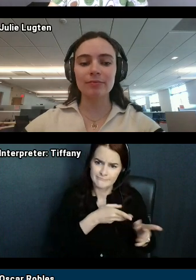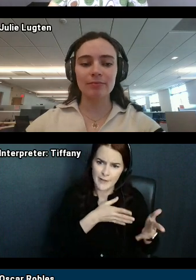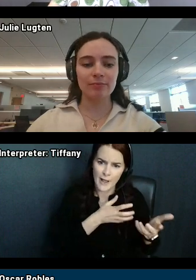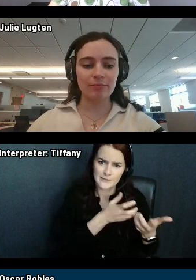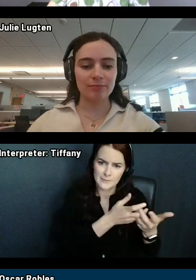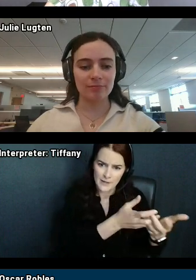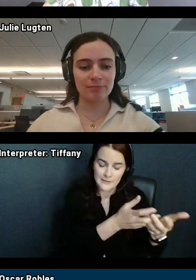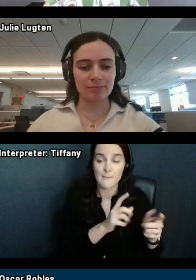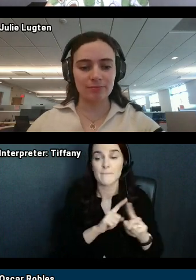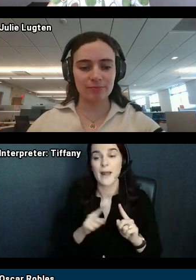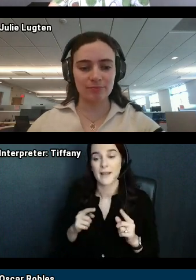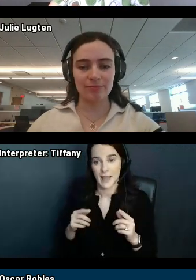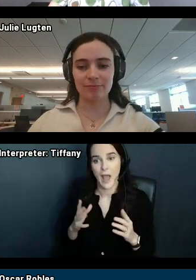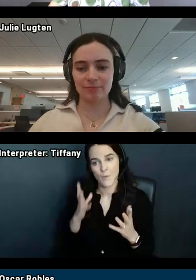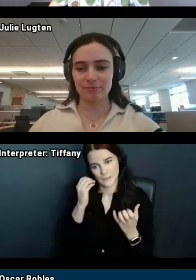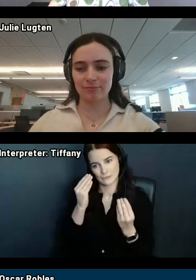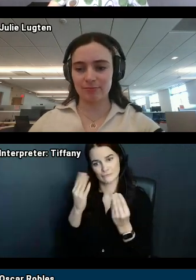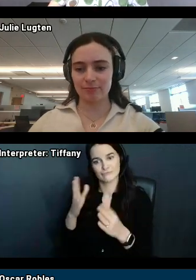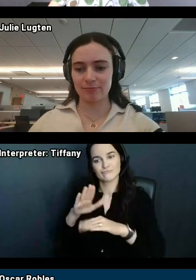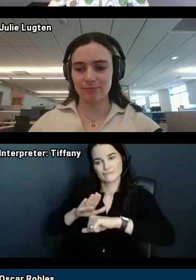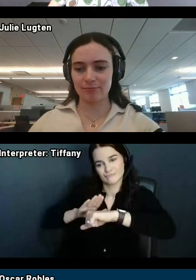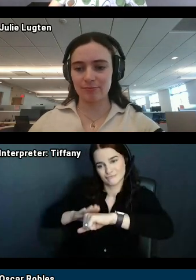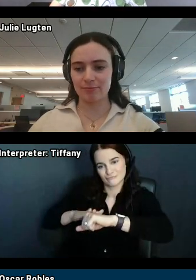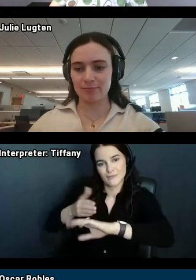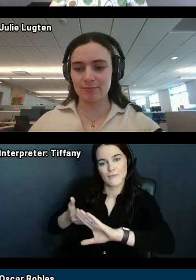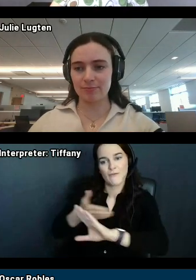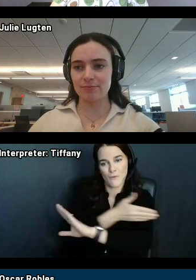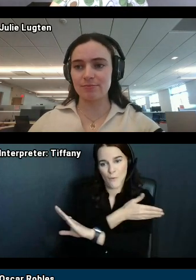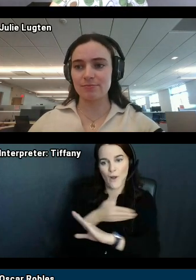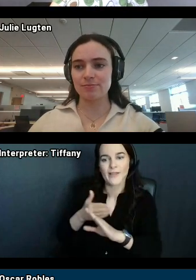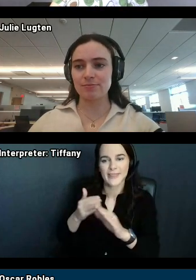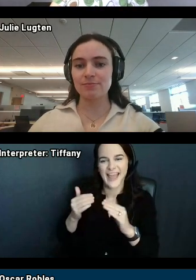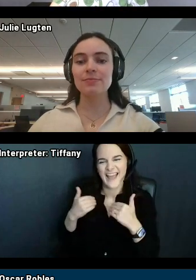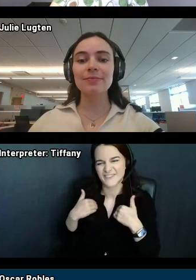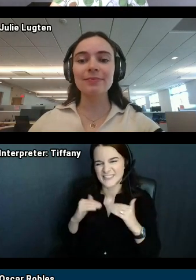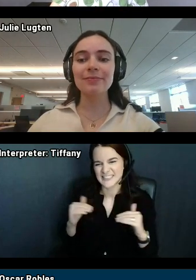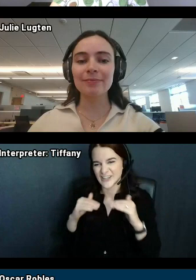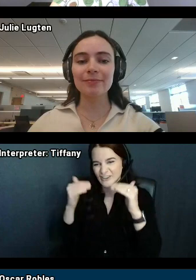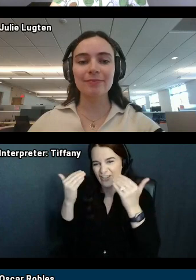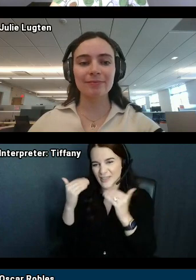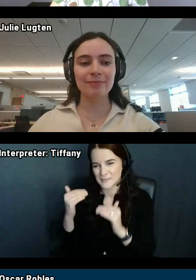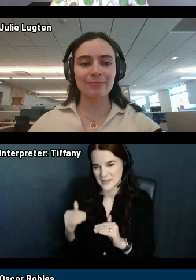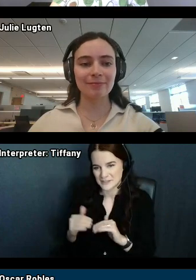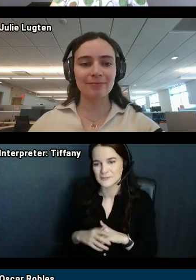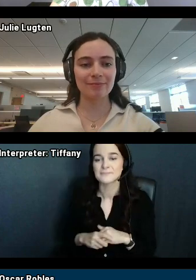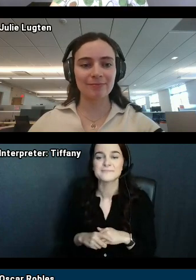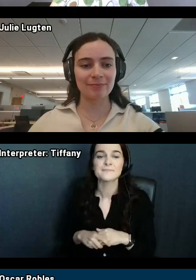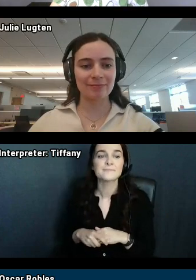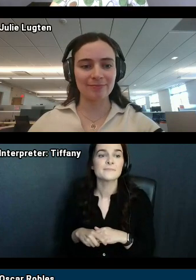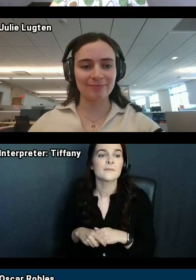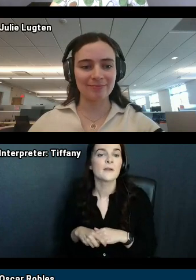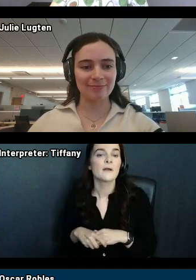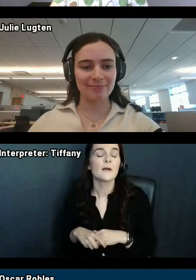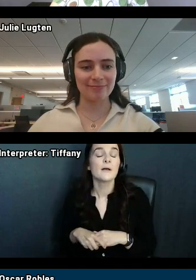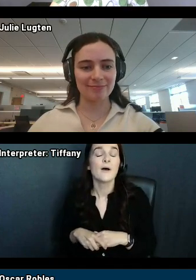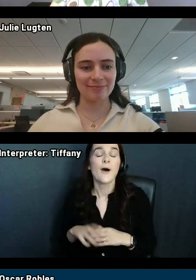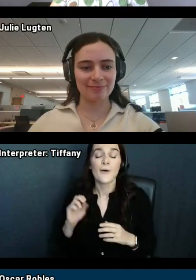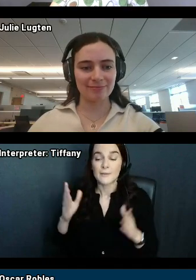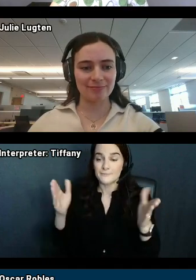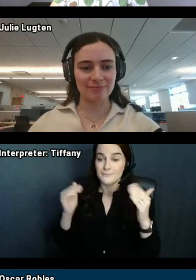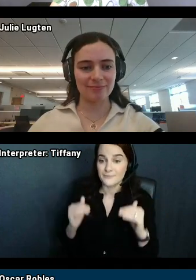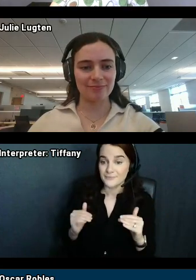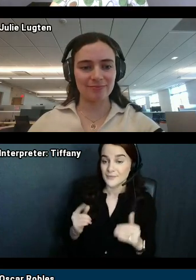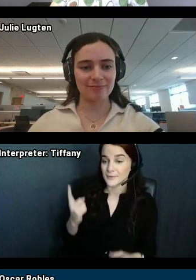just wanted to let you know ahead of time. All right, so one thing that I have learned, especially in the